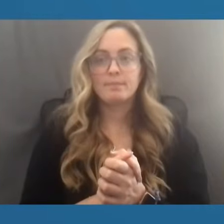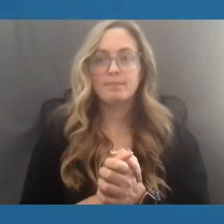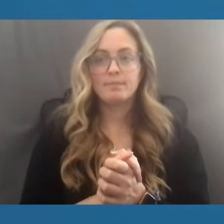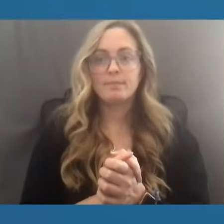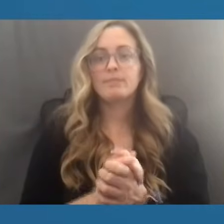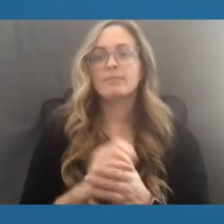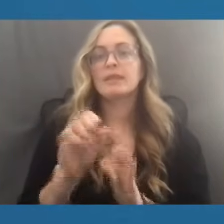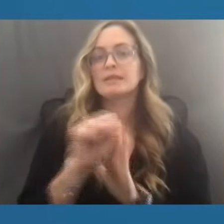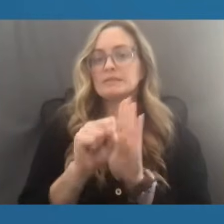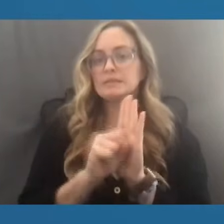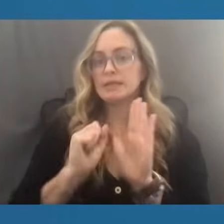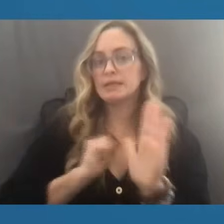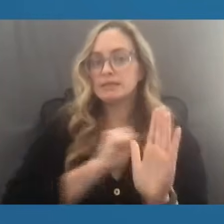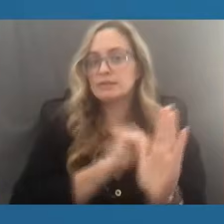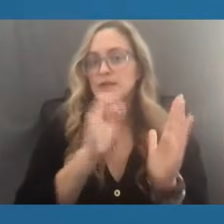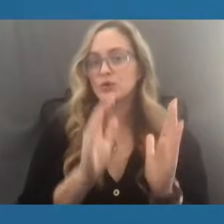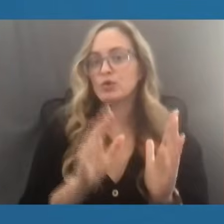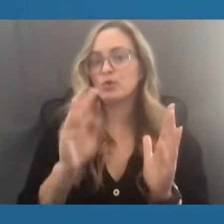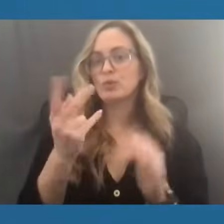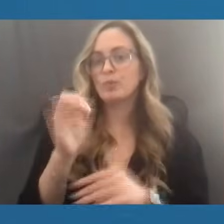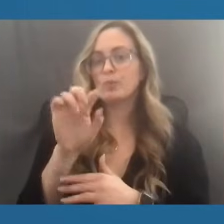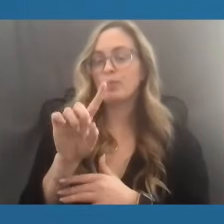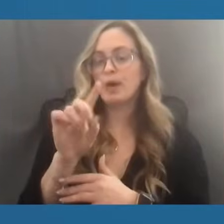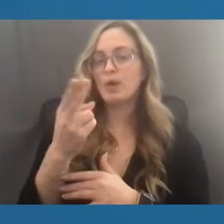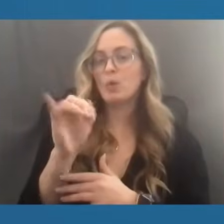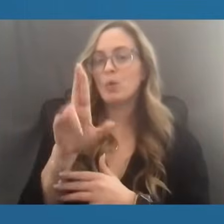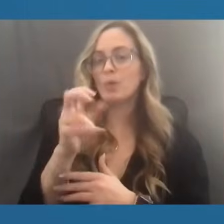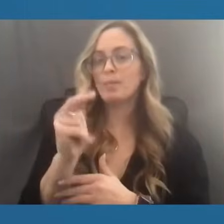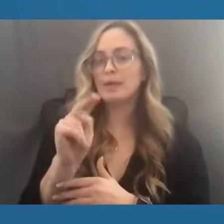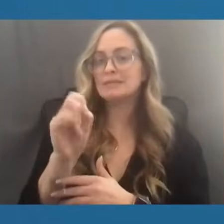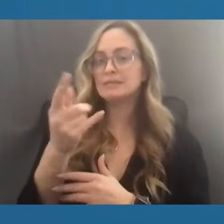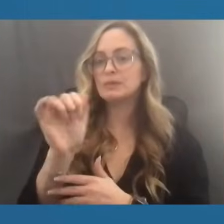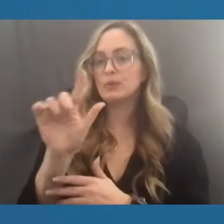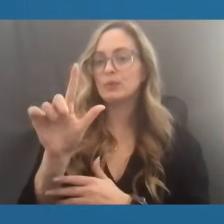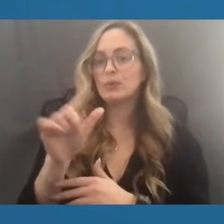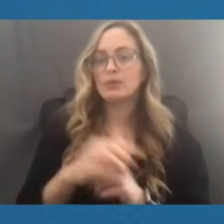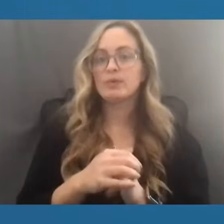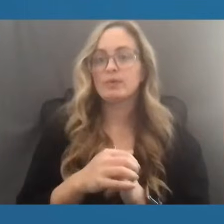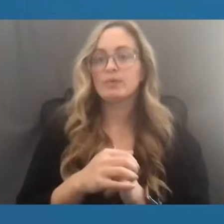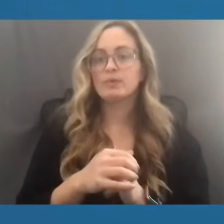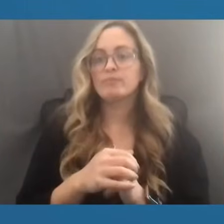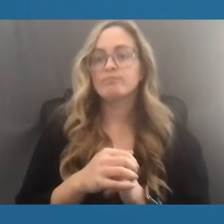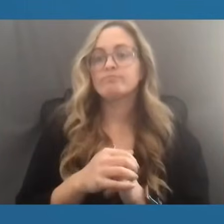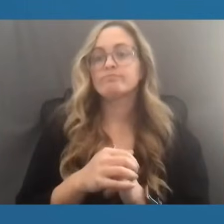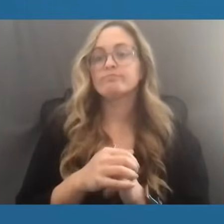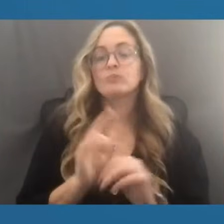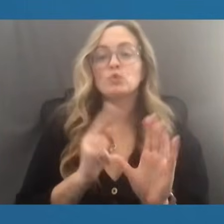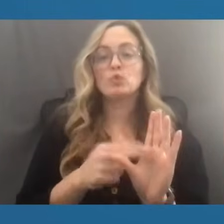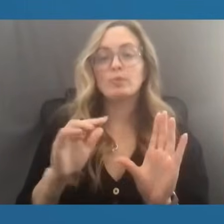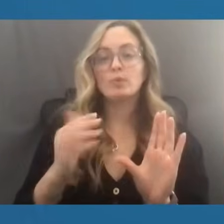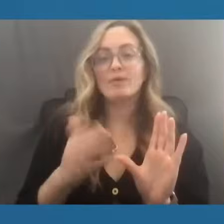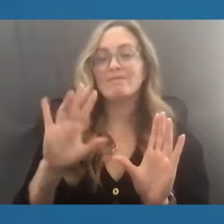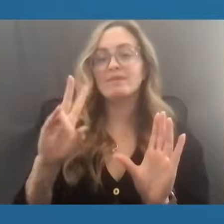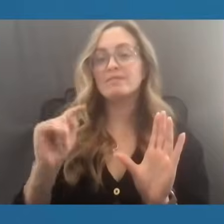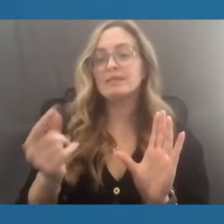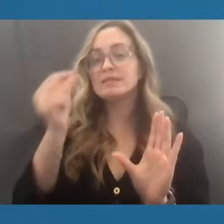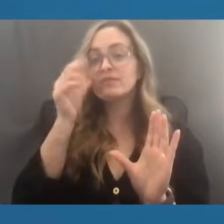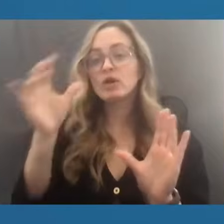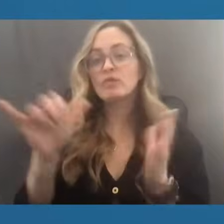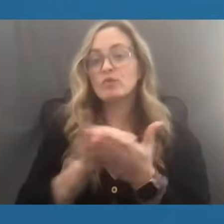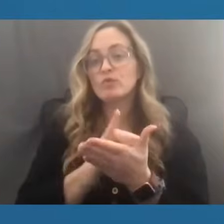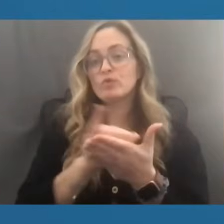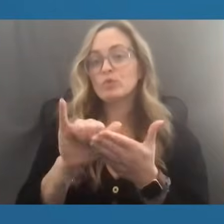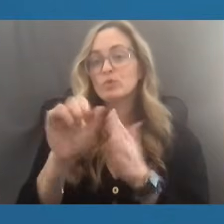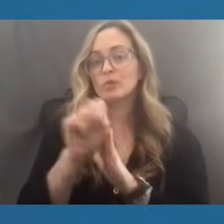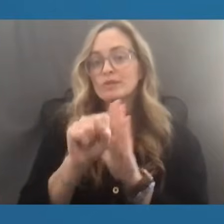State Senator Brad Hoylman Siegel, and please join me in welcoming the 57th Governor of the